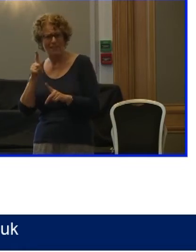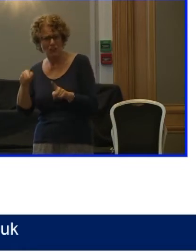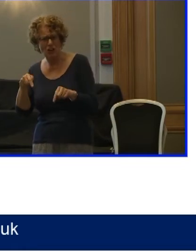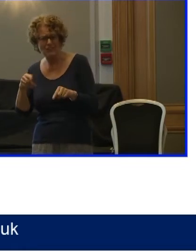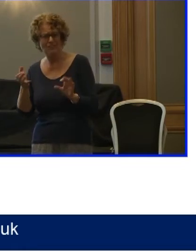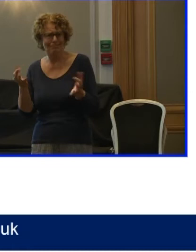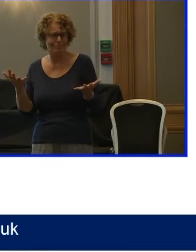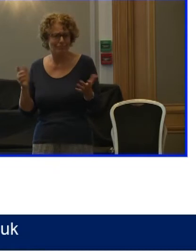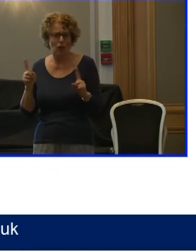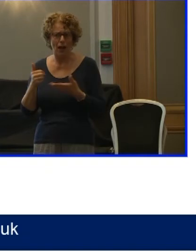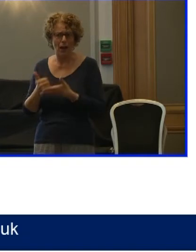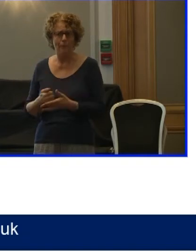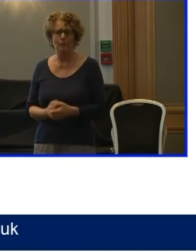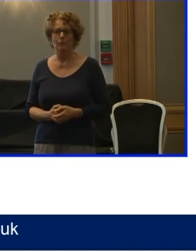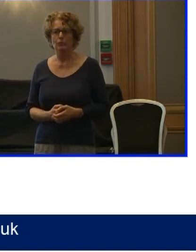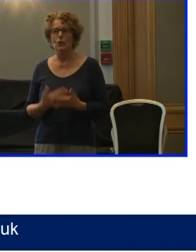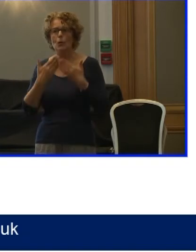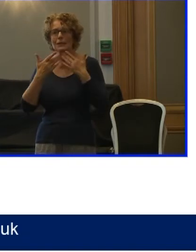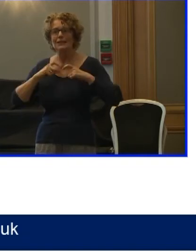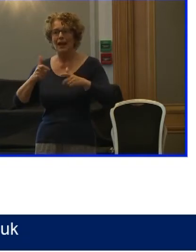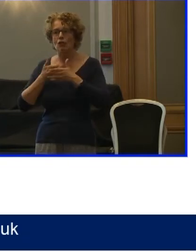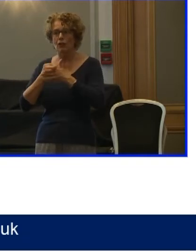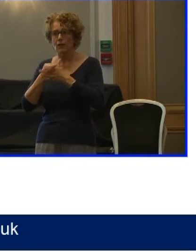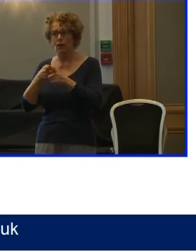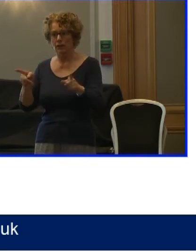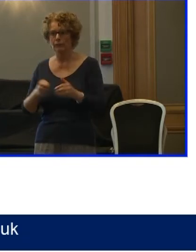please continue to refer to us.